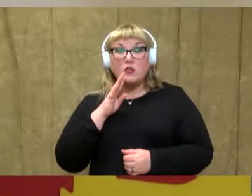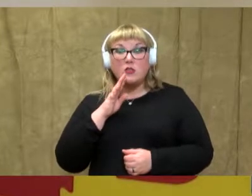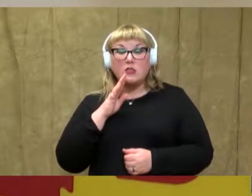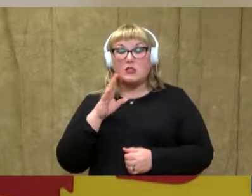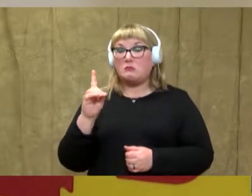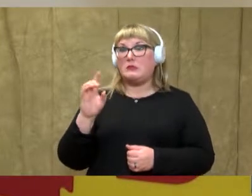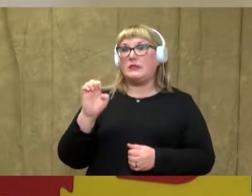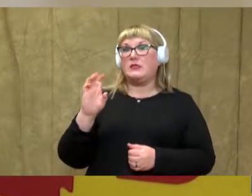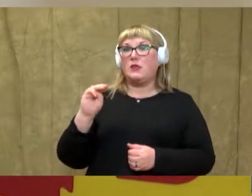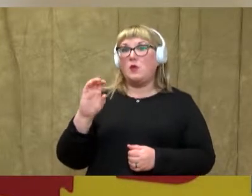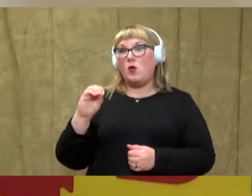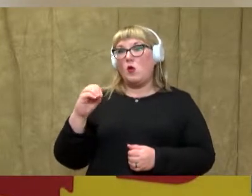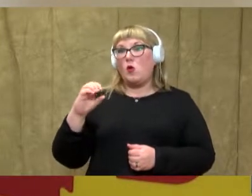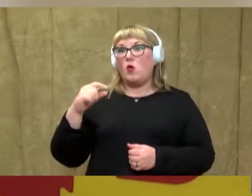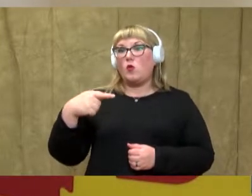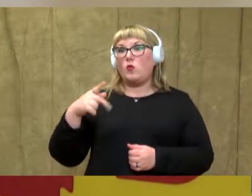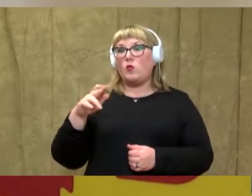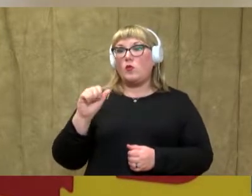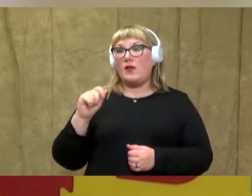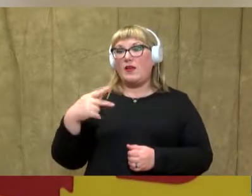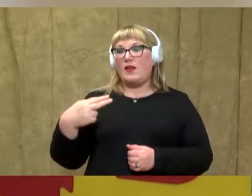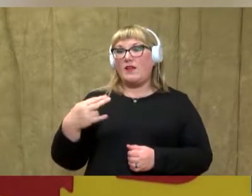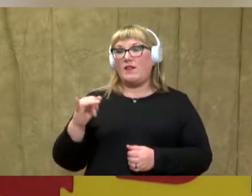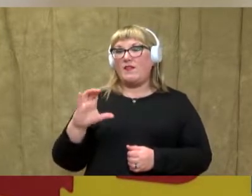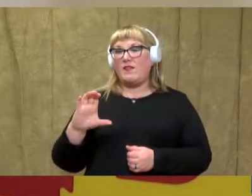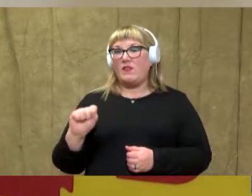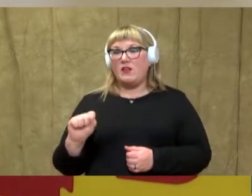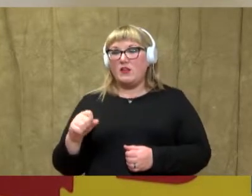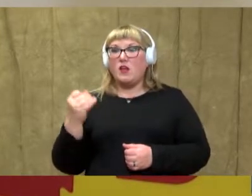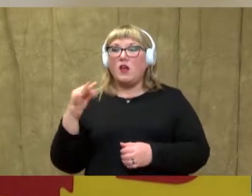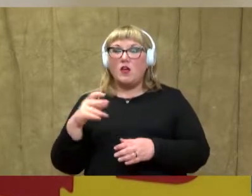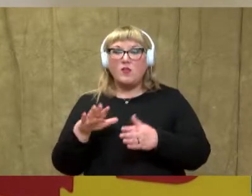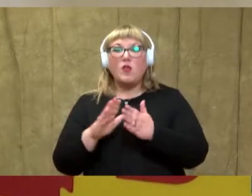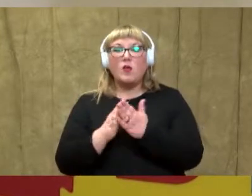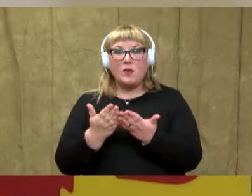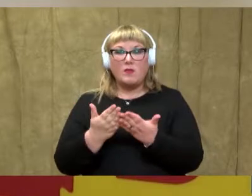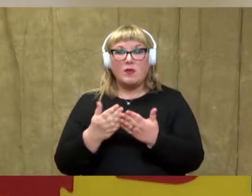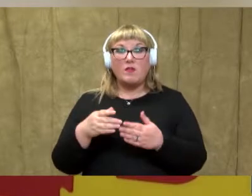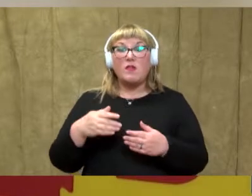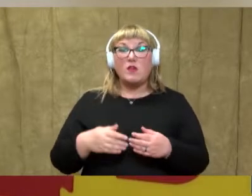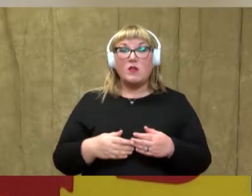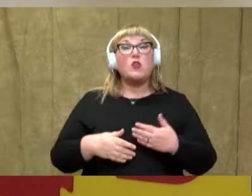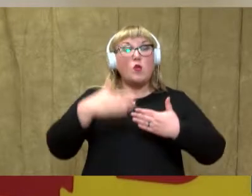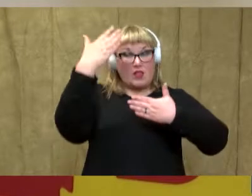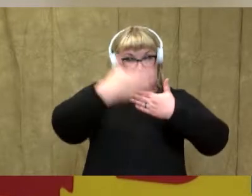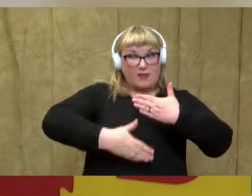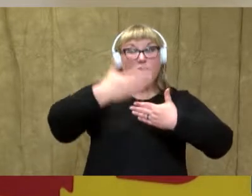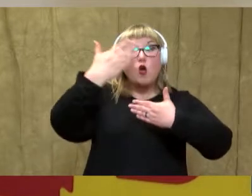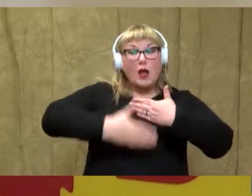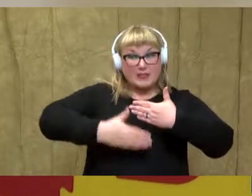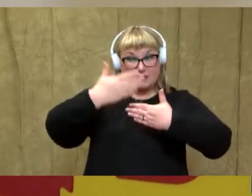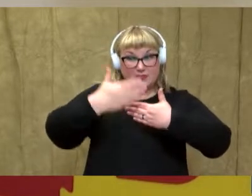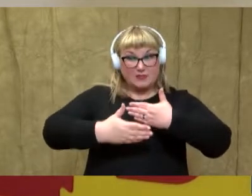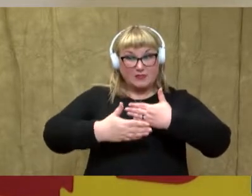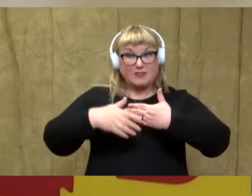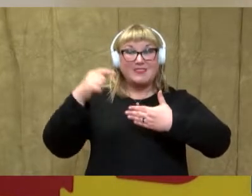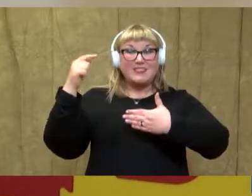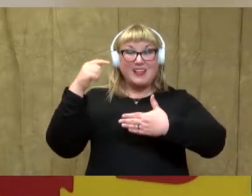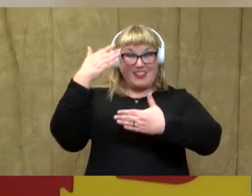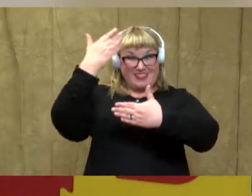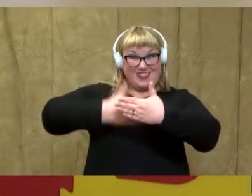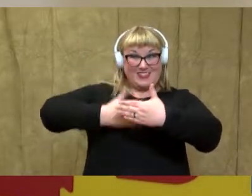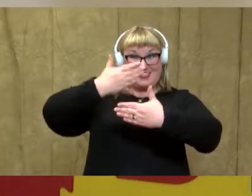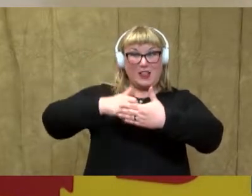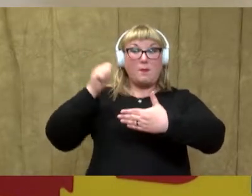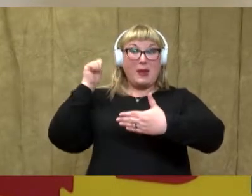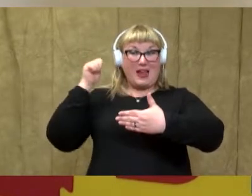book. Okay. Okay, can you tell me? I sure can. That is the front cover of the book. Okay. That is the back cover of the